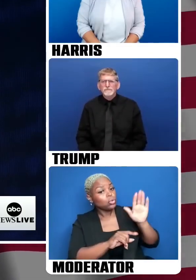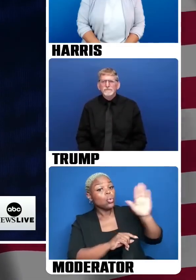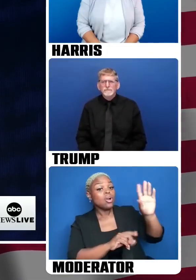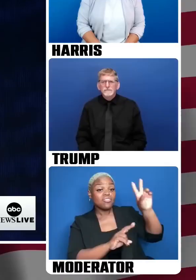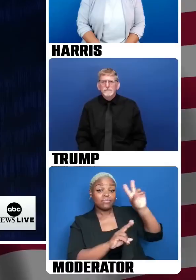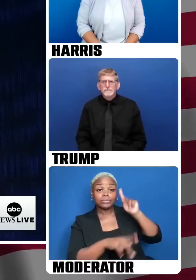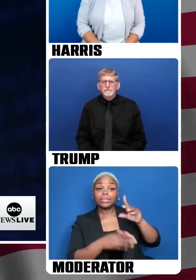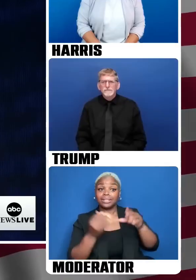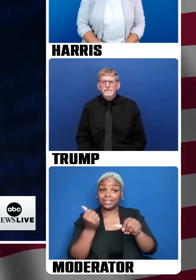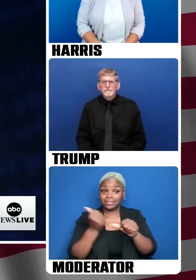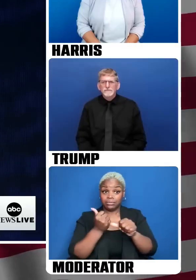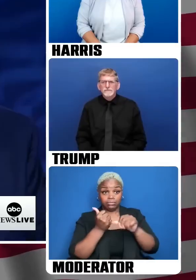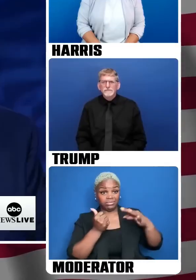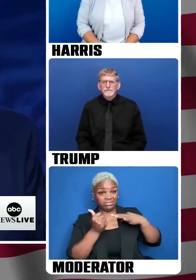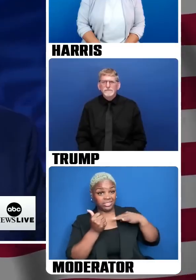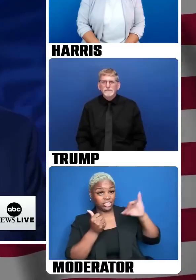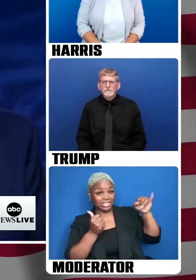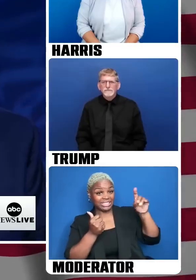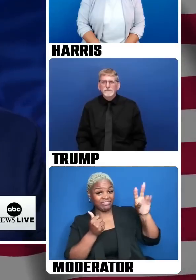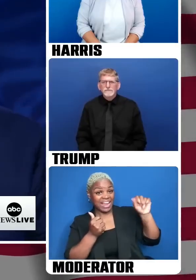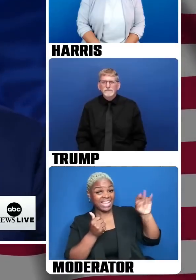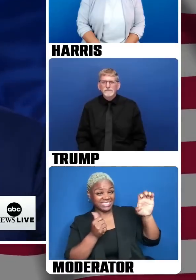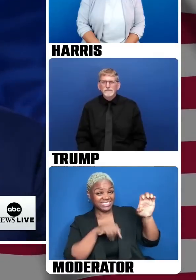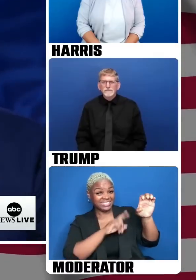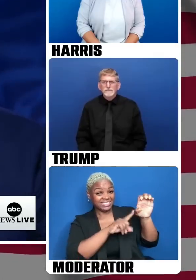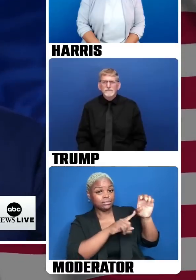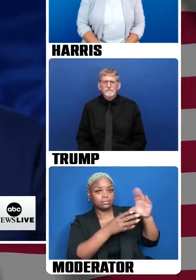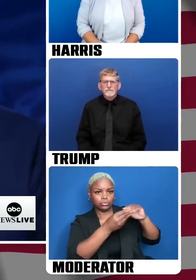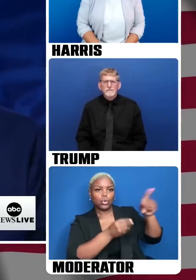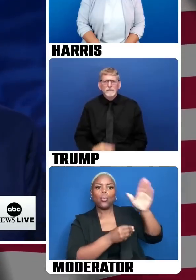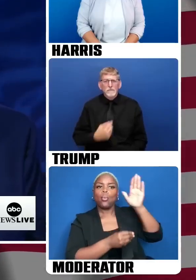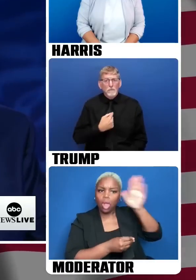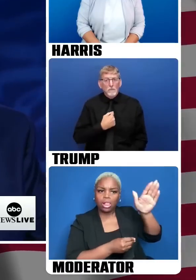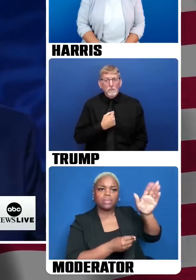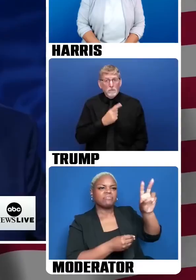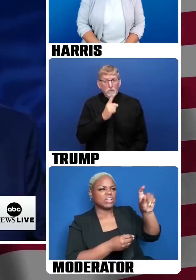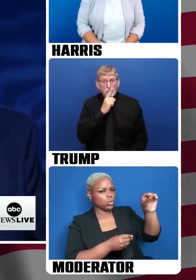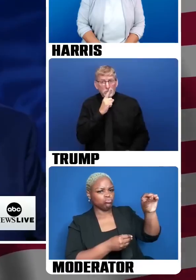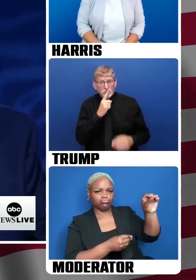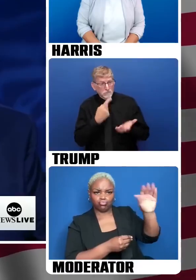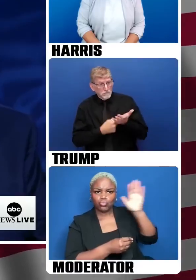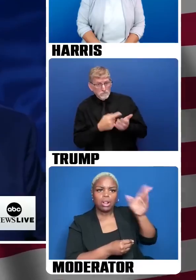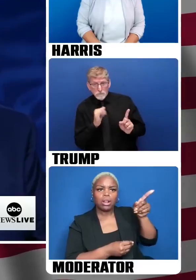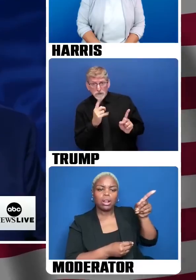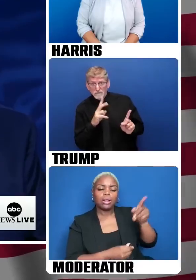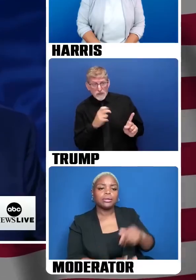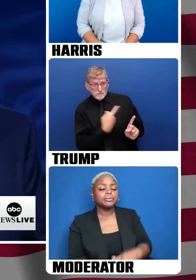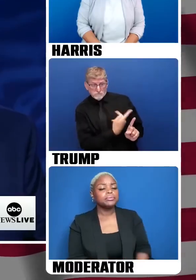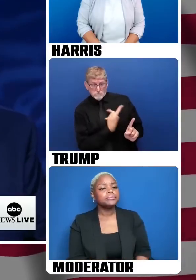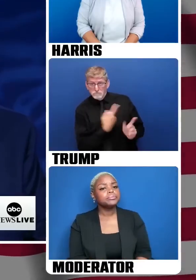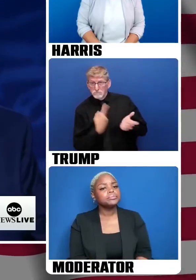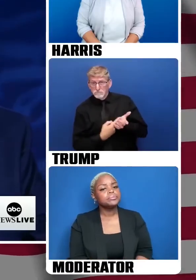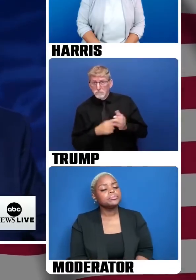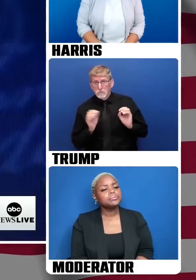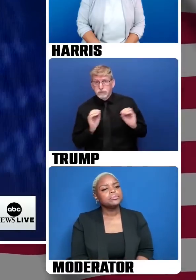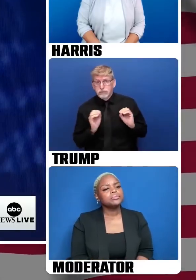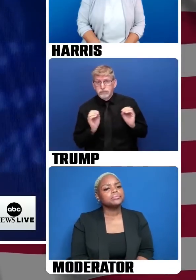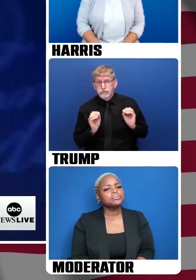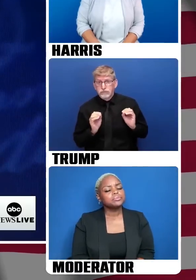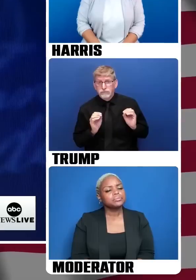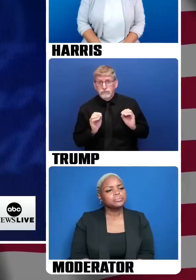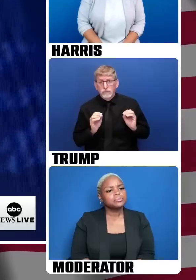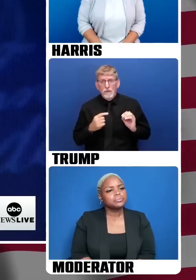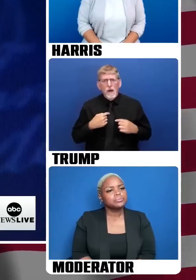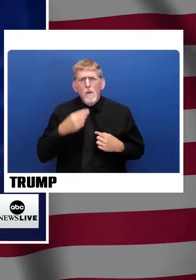would veto it if it did come to your desk. Well, I didn't discuss it with J.D. In all fairness, J.D., and I don't mind if he has